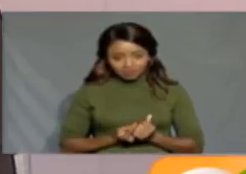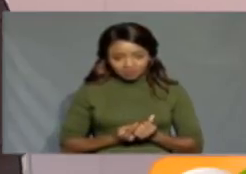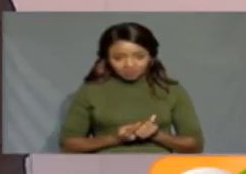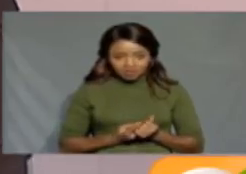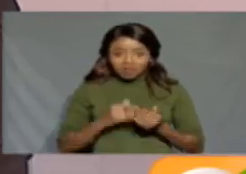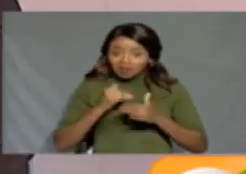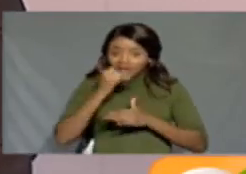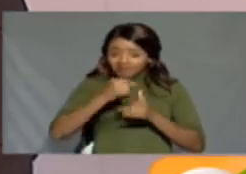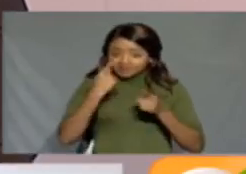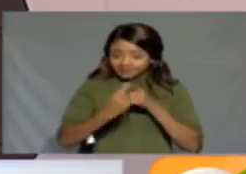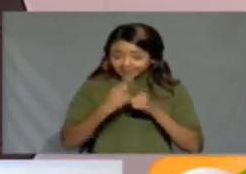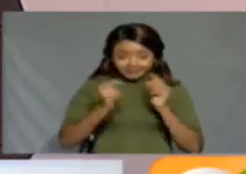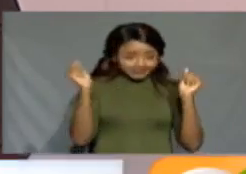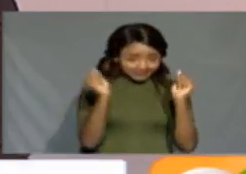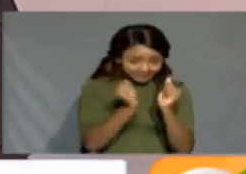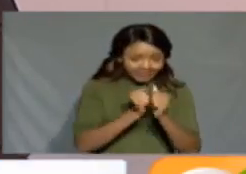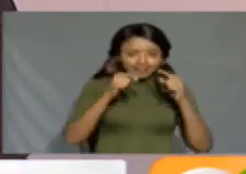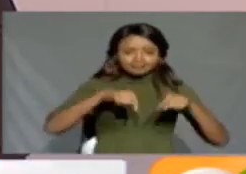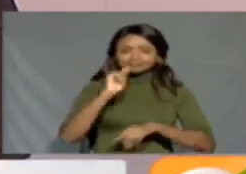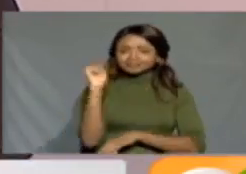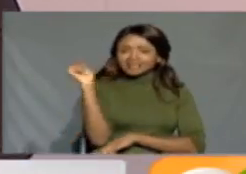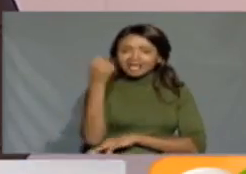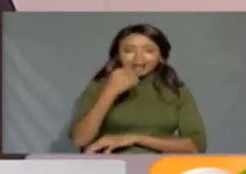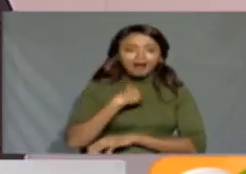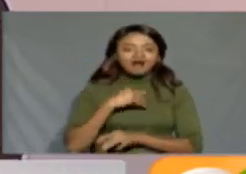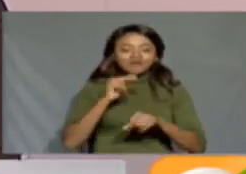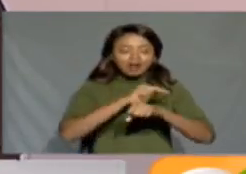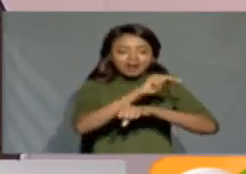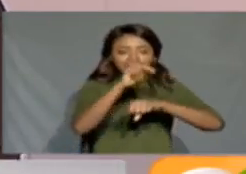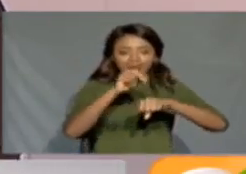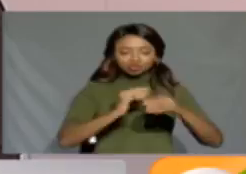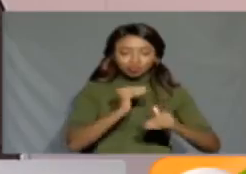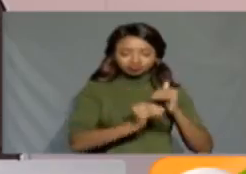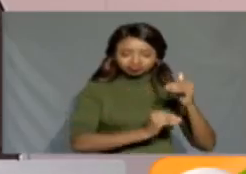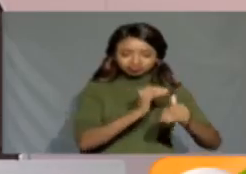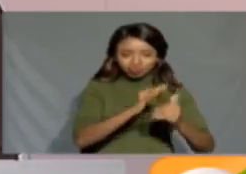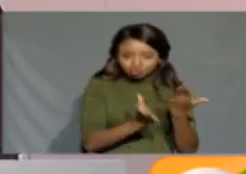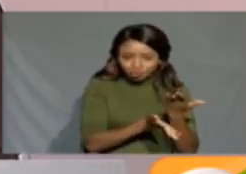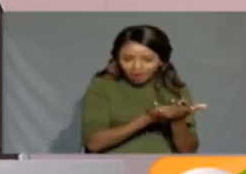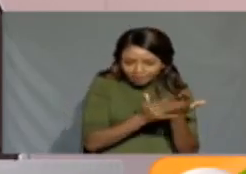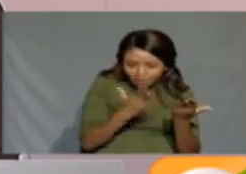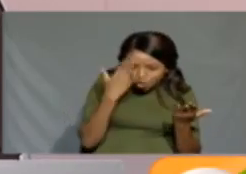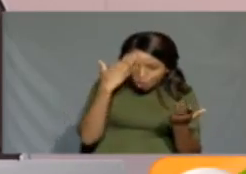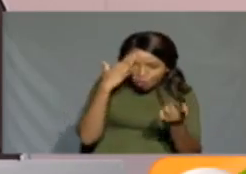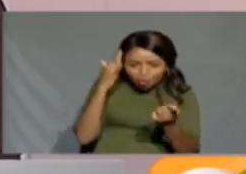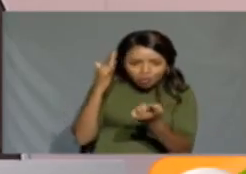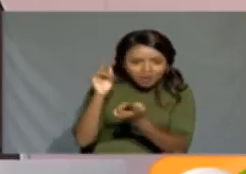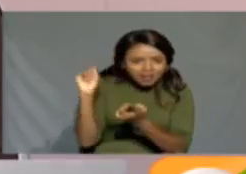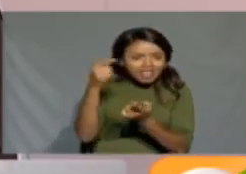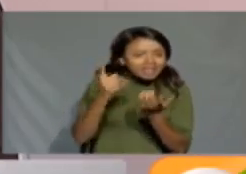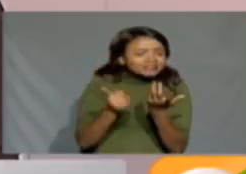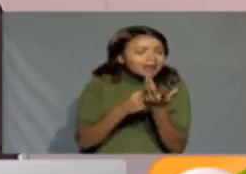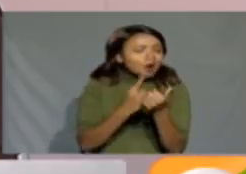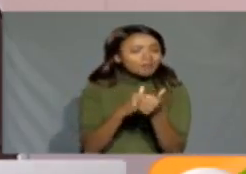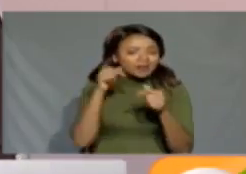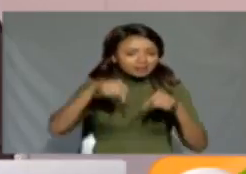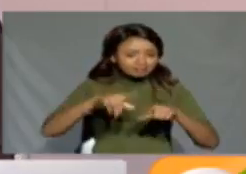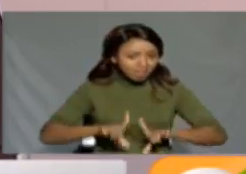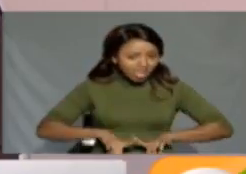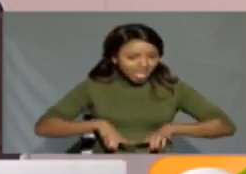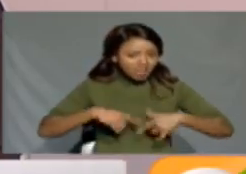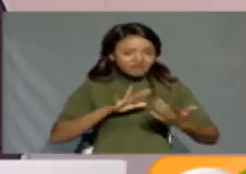Every 10 years in Kenya, there is a national exercise to enumerate Kenyans on how many they are and their